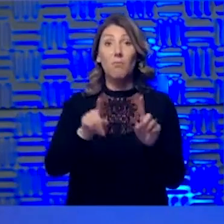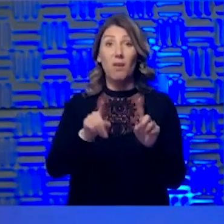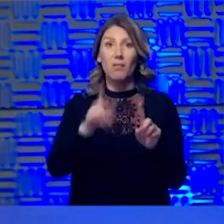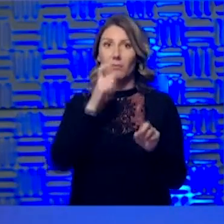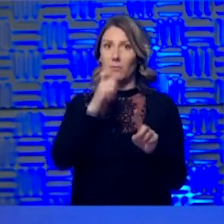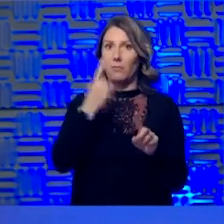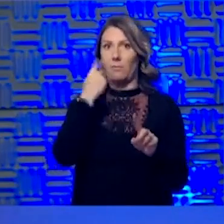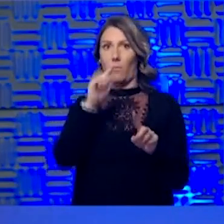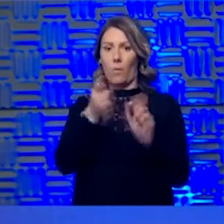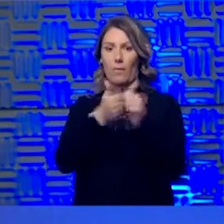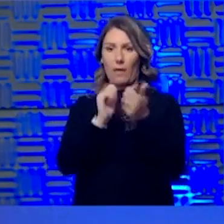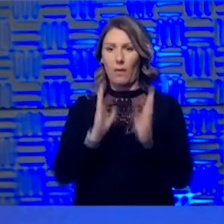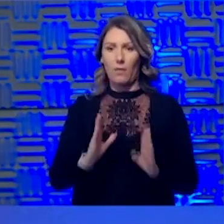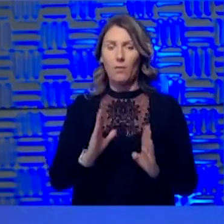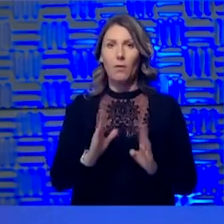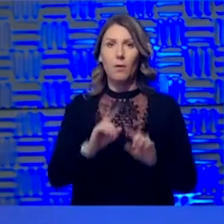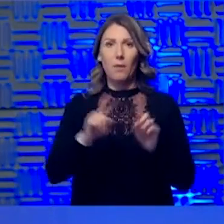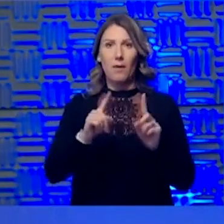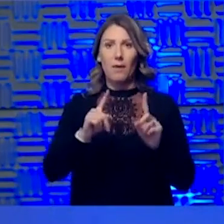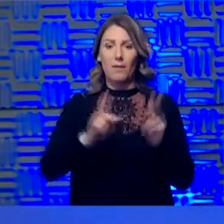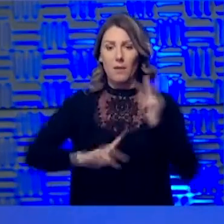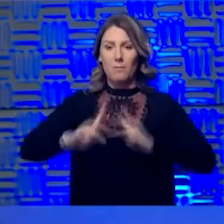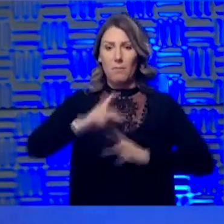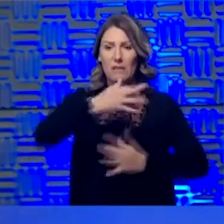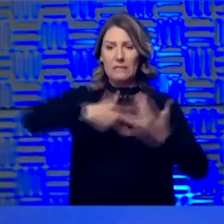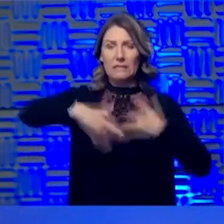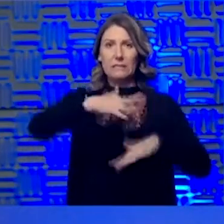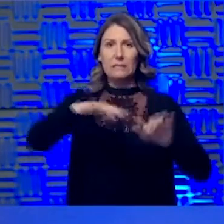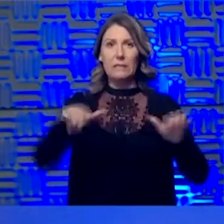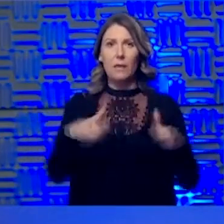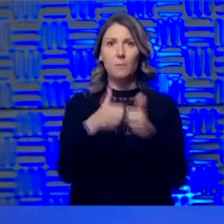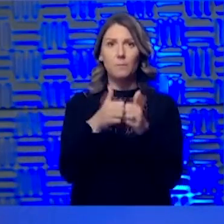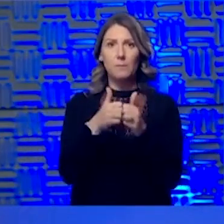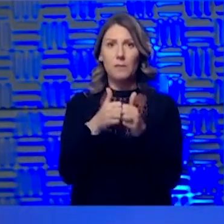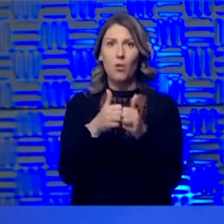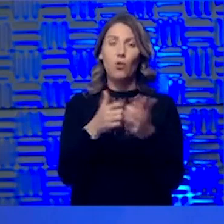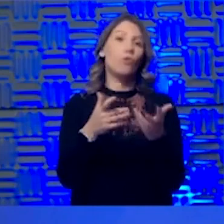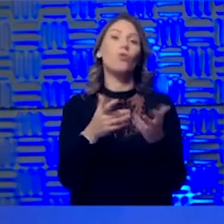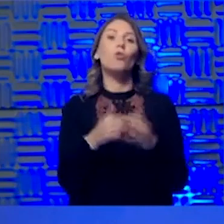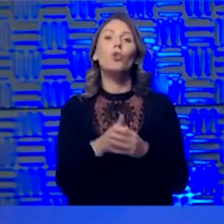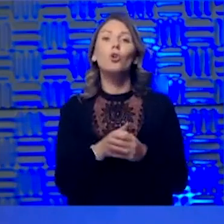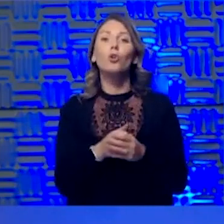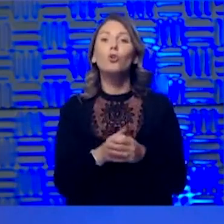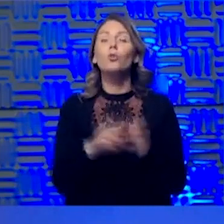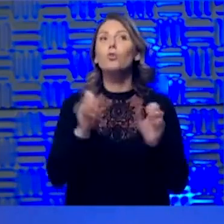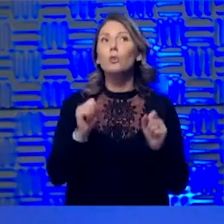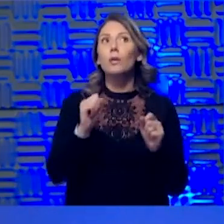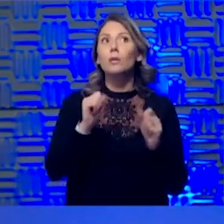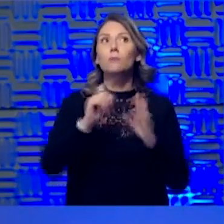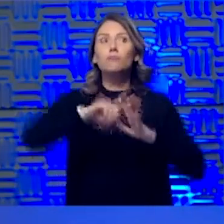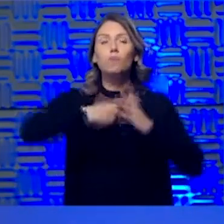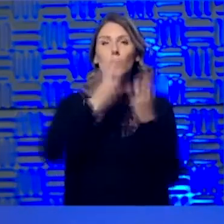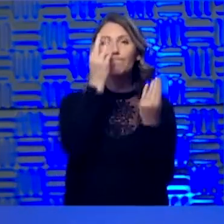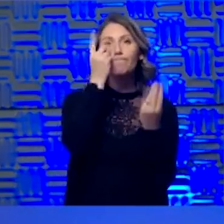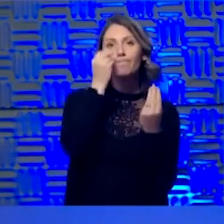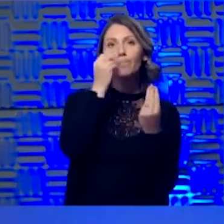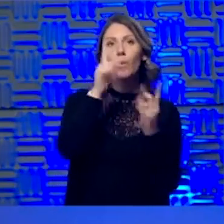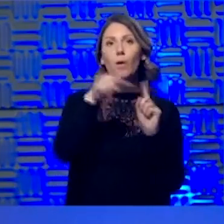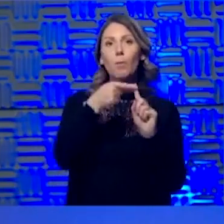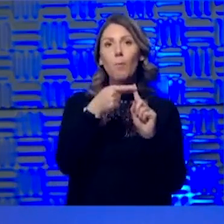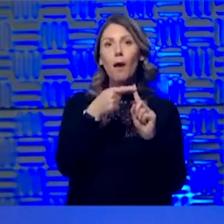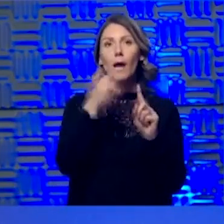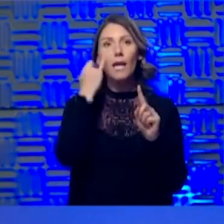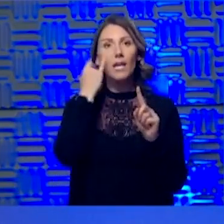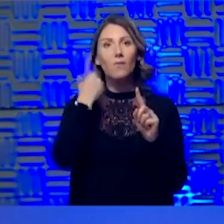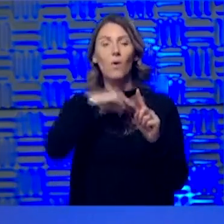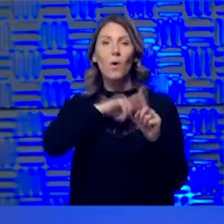who are kind of congregating together to watch. It's not an unreasonable thing to start to think about, especially if we want to get back